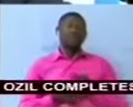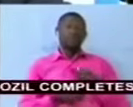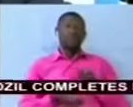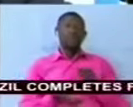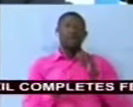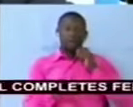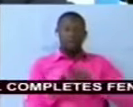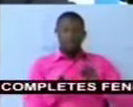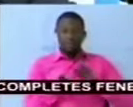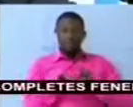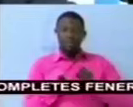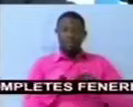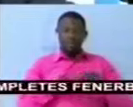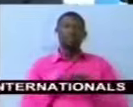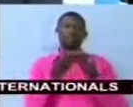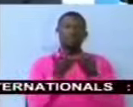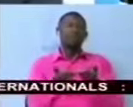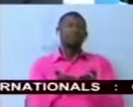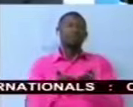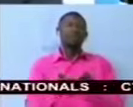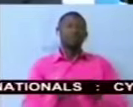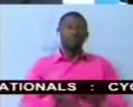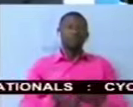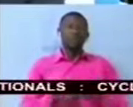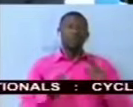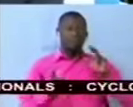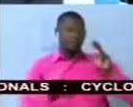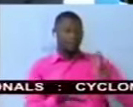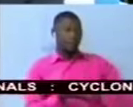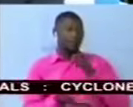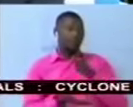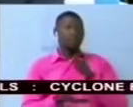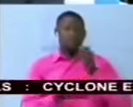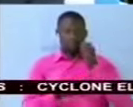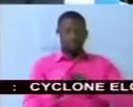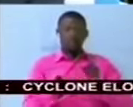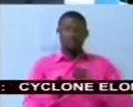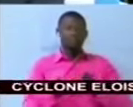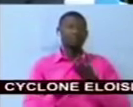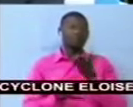applications, subduration of such applications.